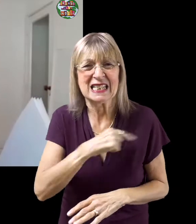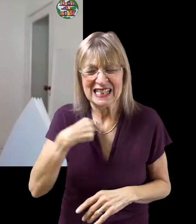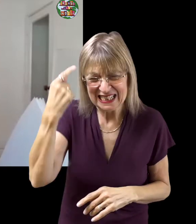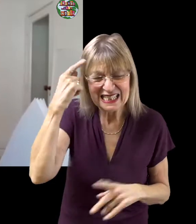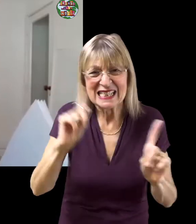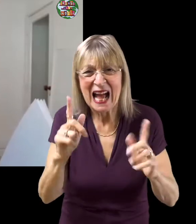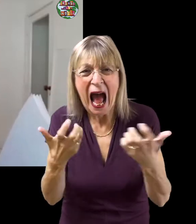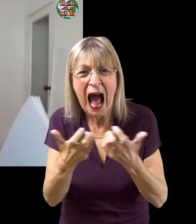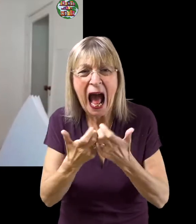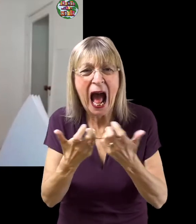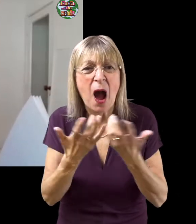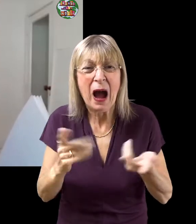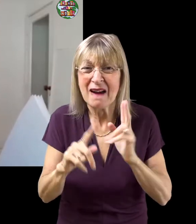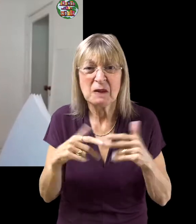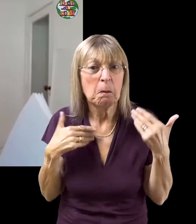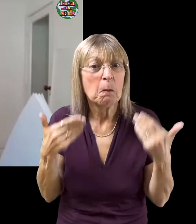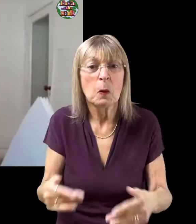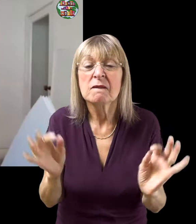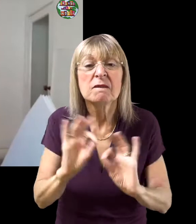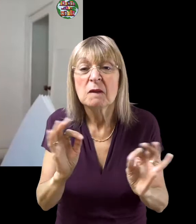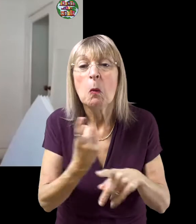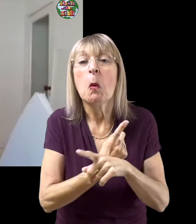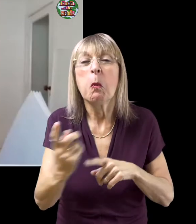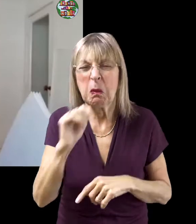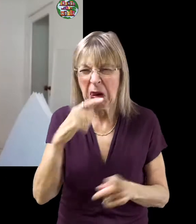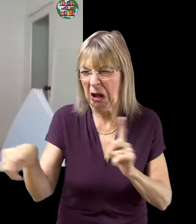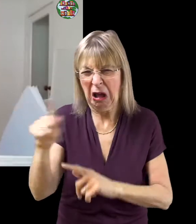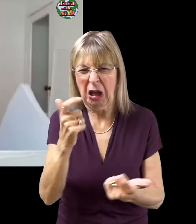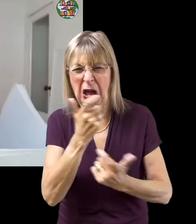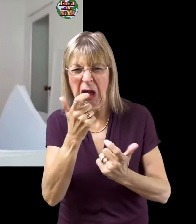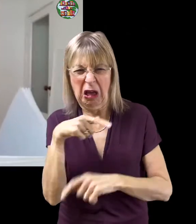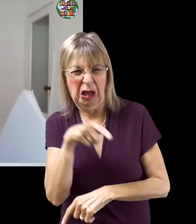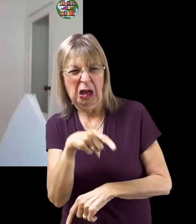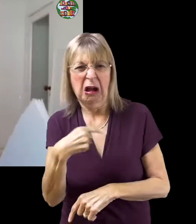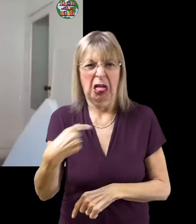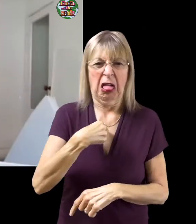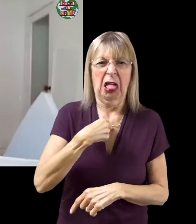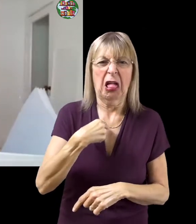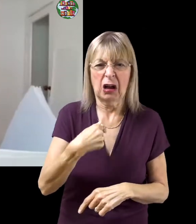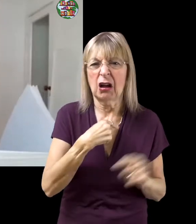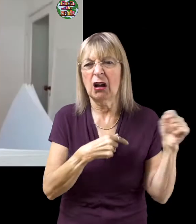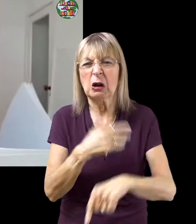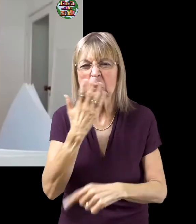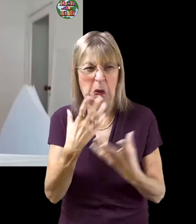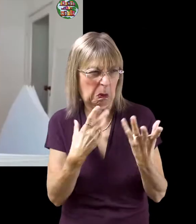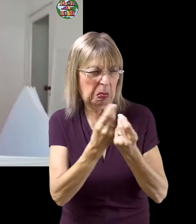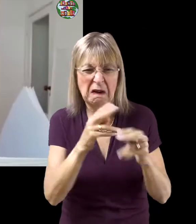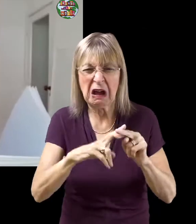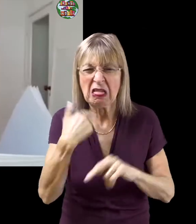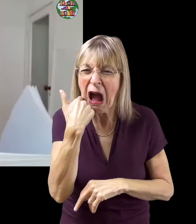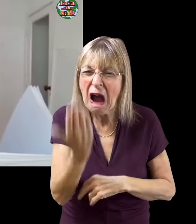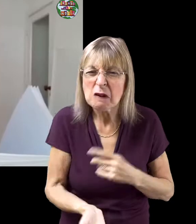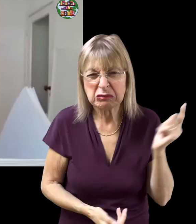but it's got to be big. If I don't act soon, then within a week, I'll be that loser from 1B.